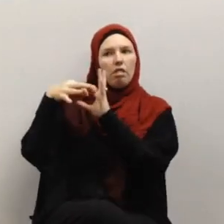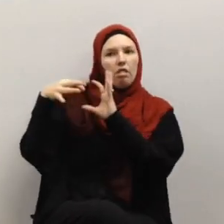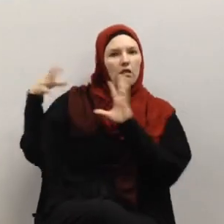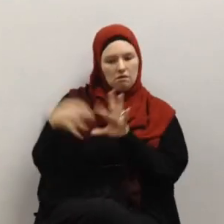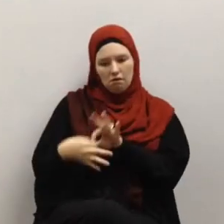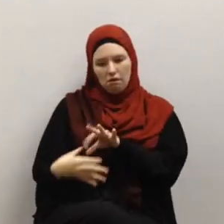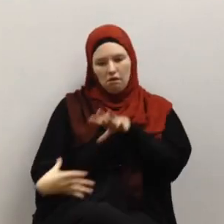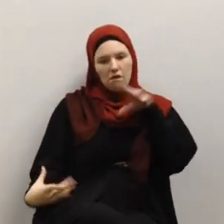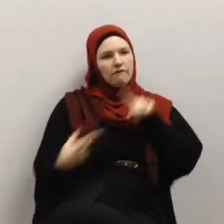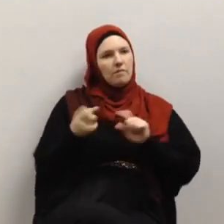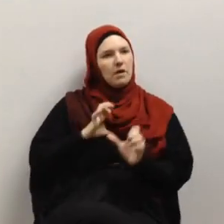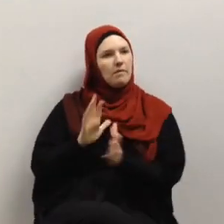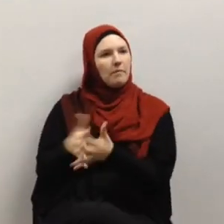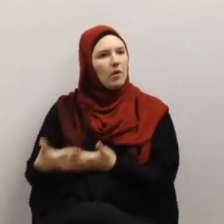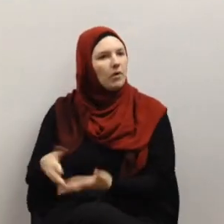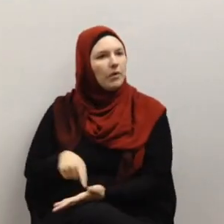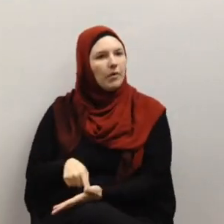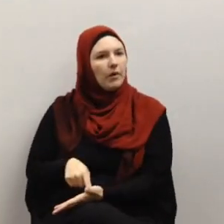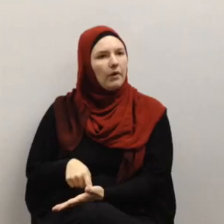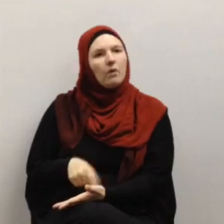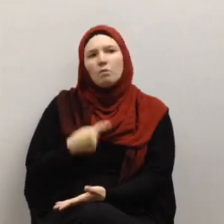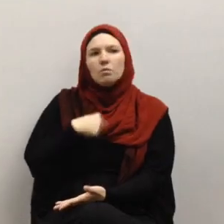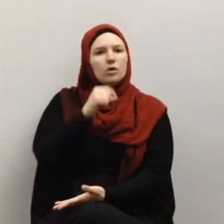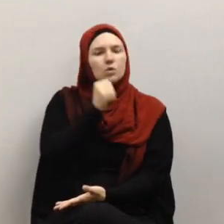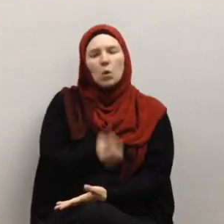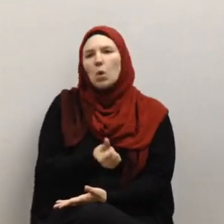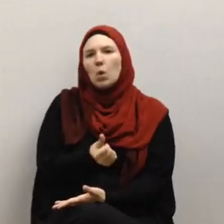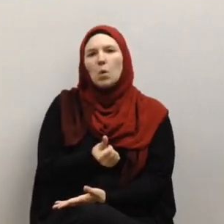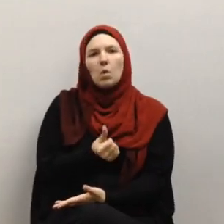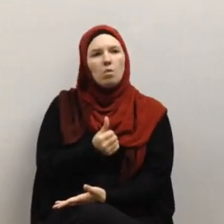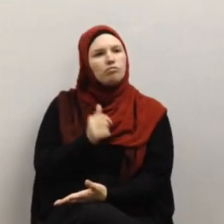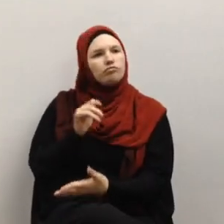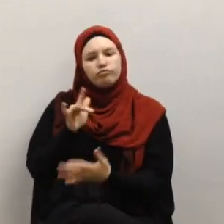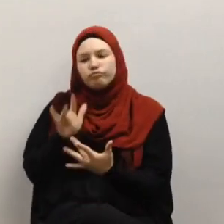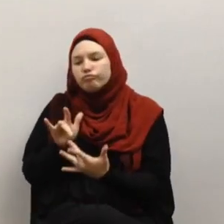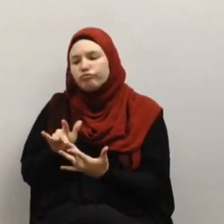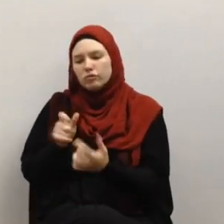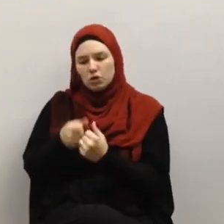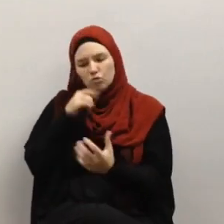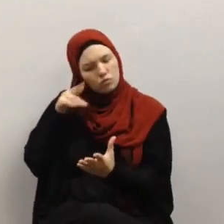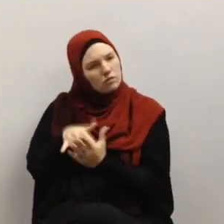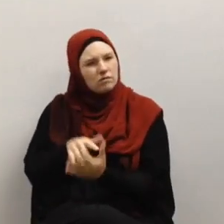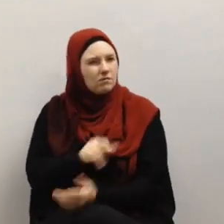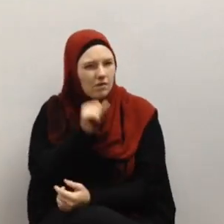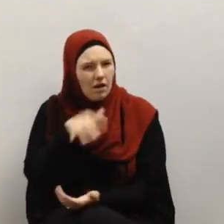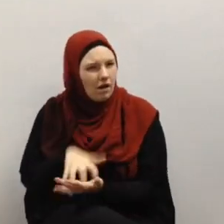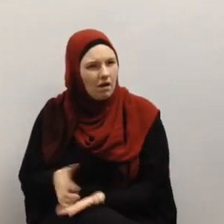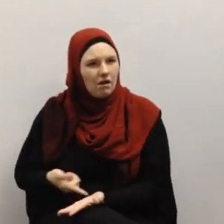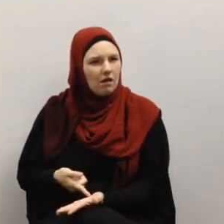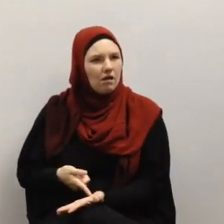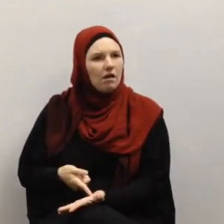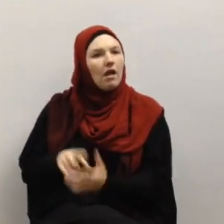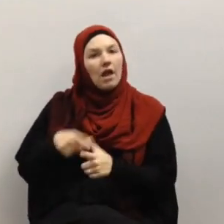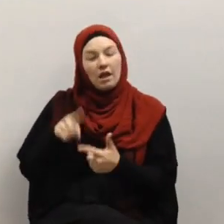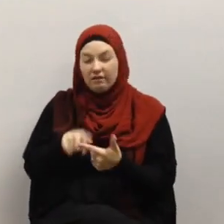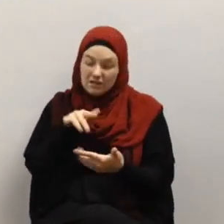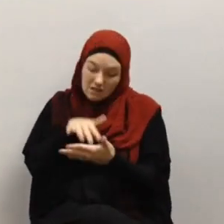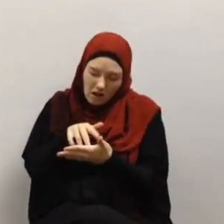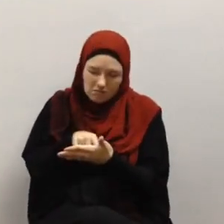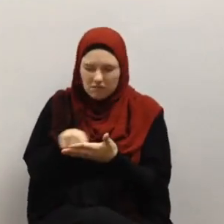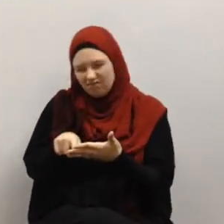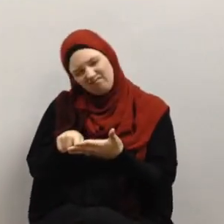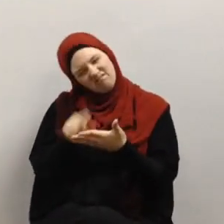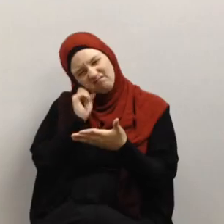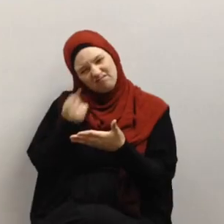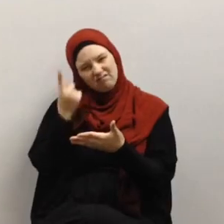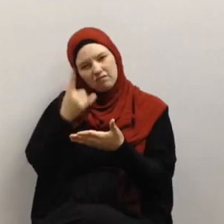Allah. We don't read it, we do not contact it, we do not study it. And if we study it and don't understand something, we close